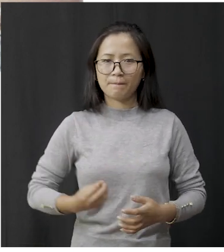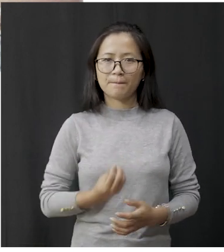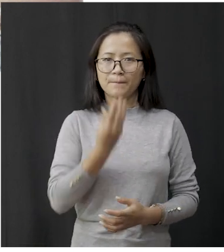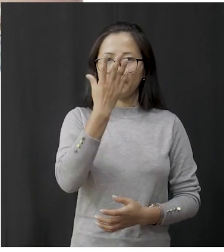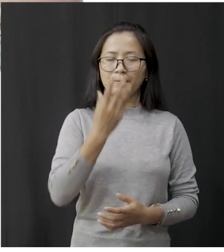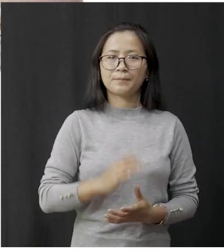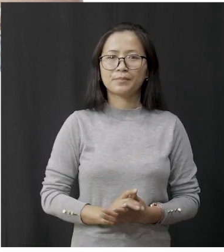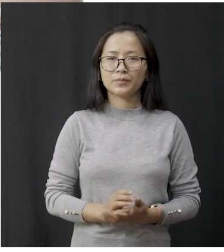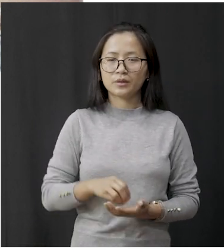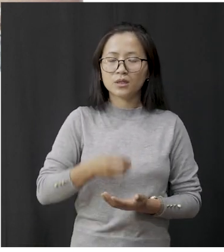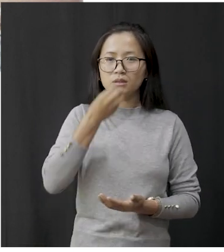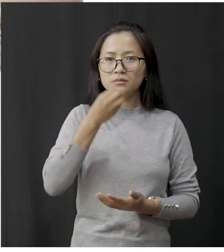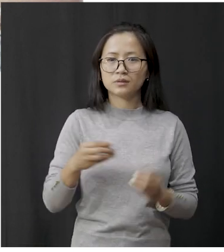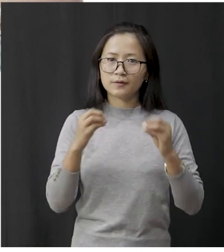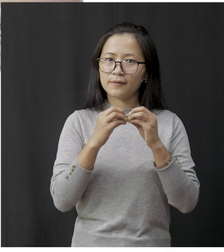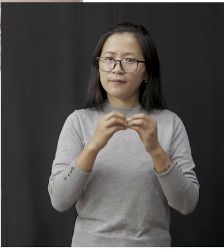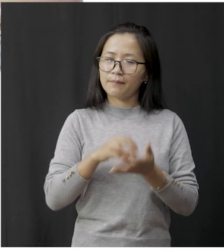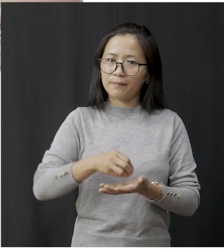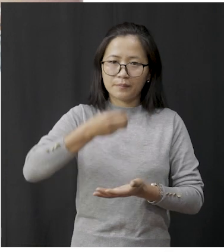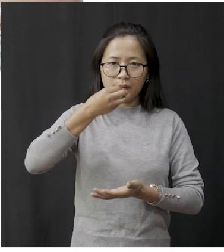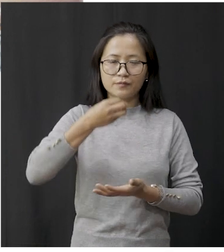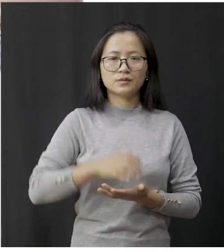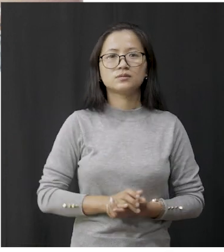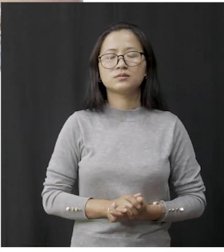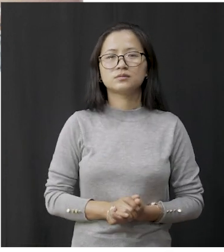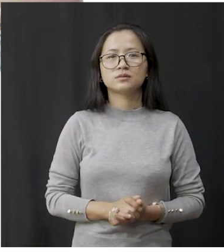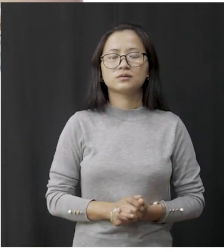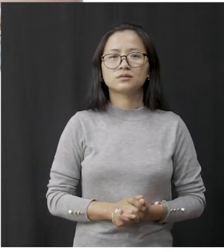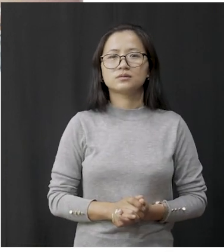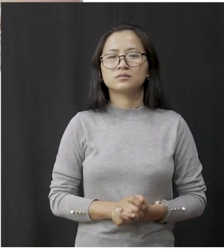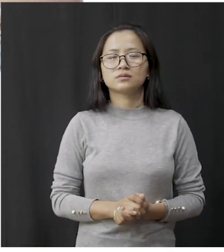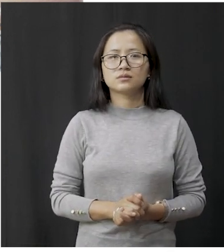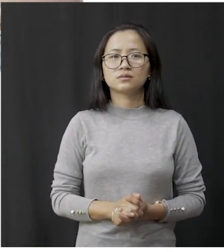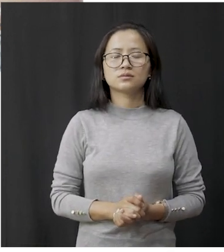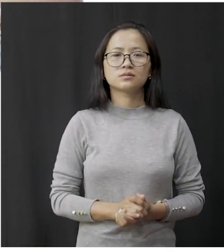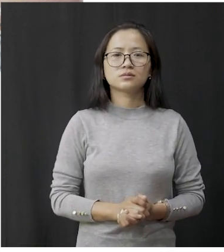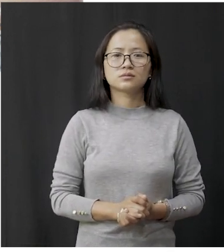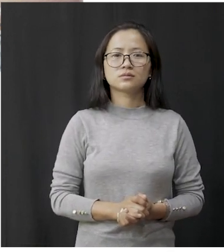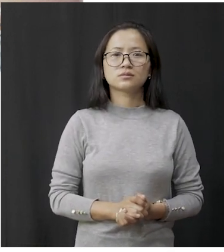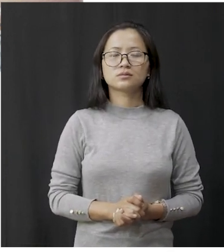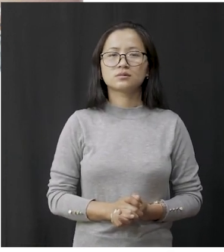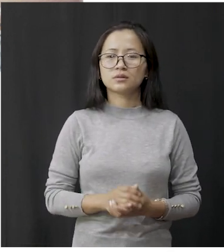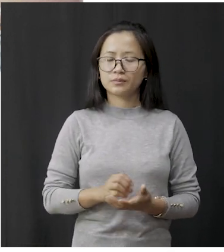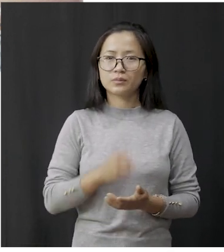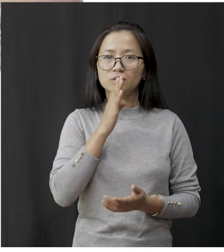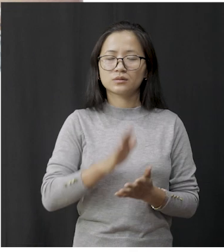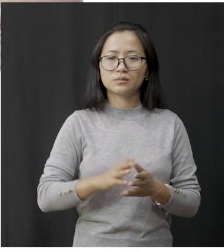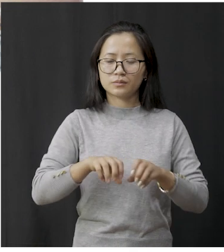morning, we should eat breakfast. Okay? Breakfast. Because it breaks